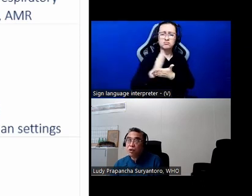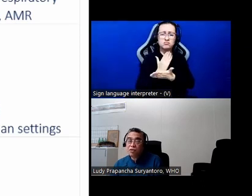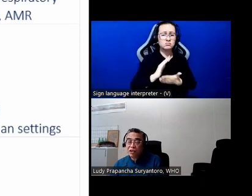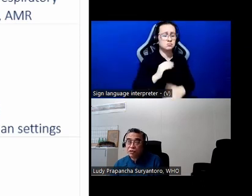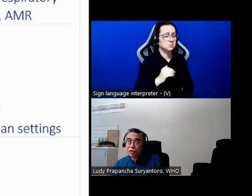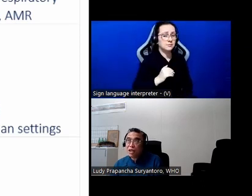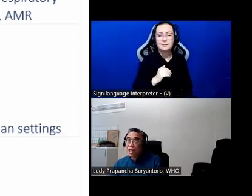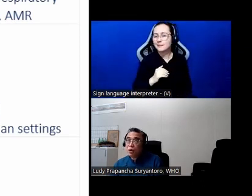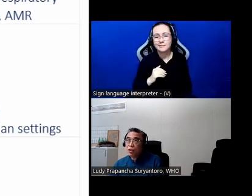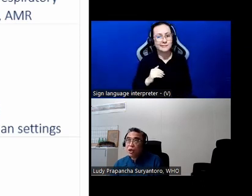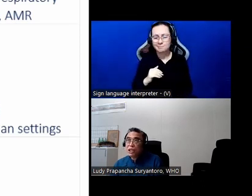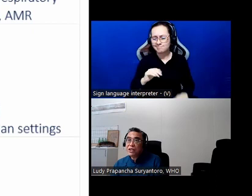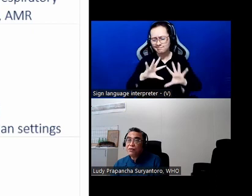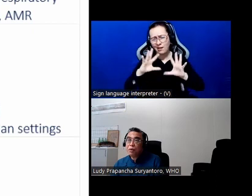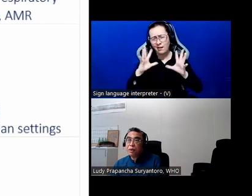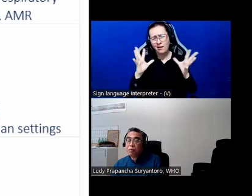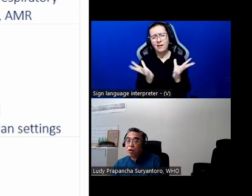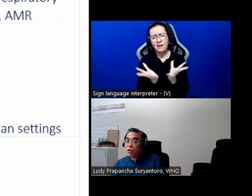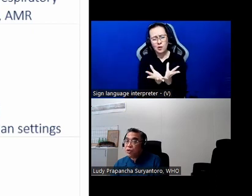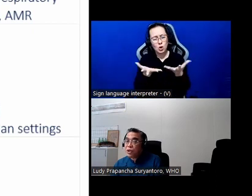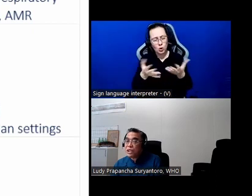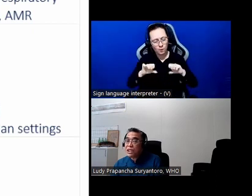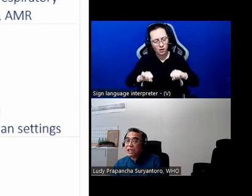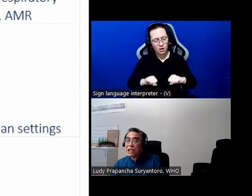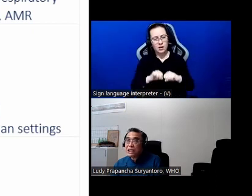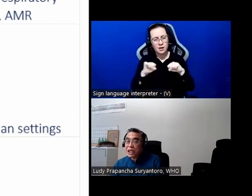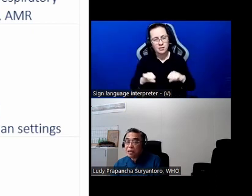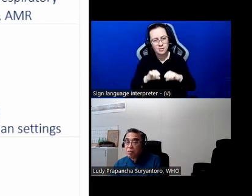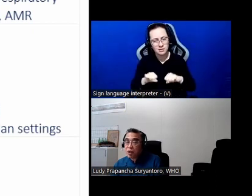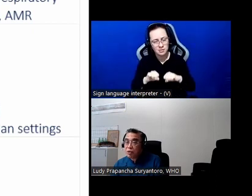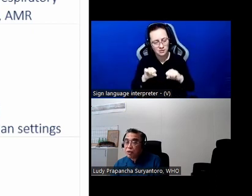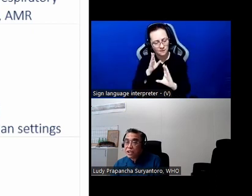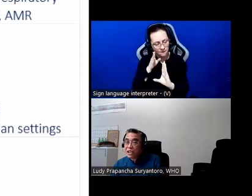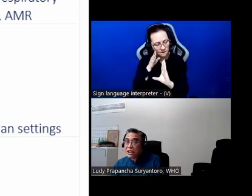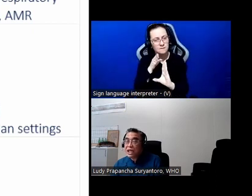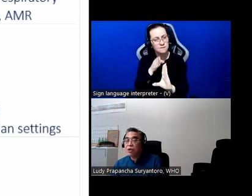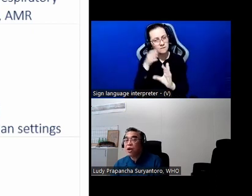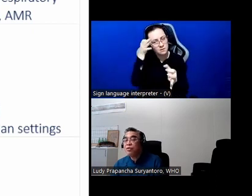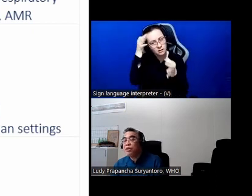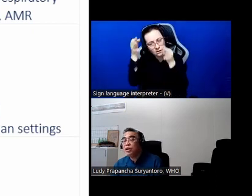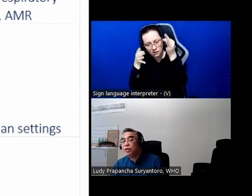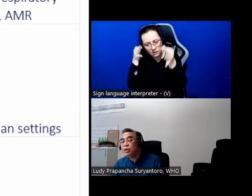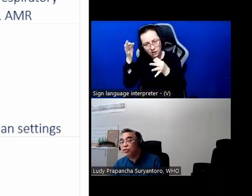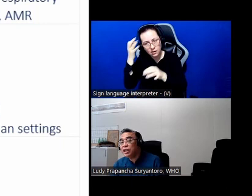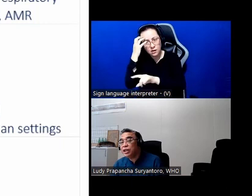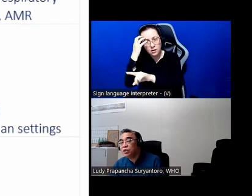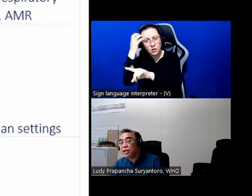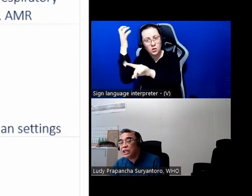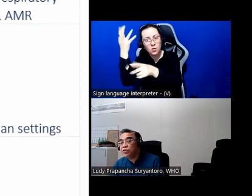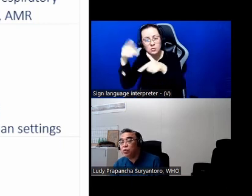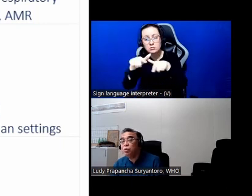those cross-sectoral authorities from the port authorities, the airport authorities, and the ground